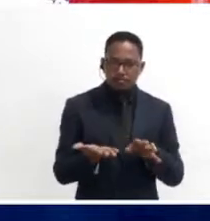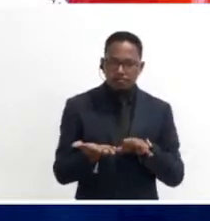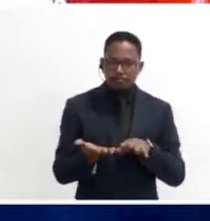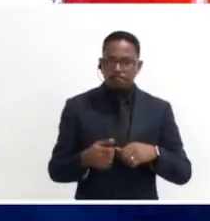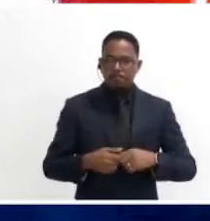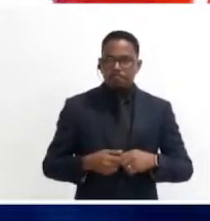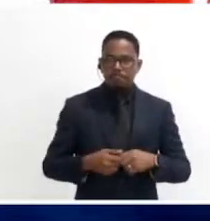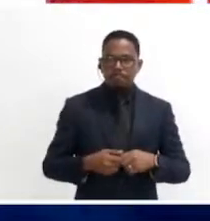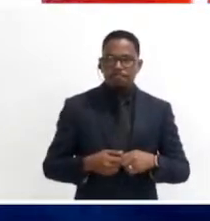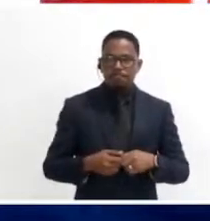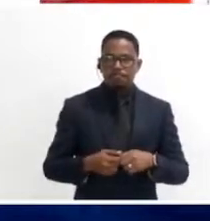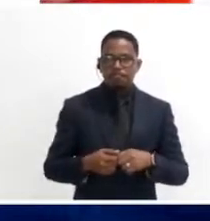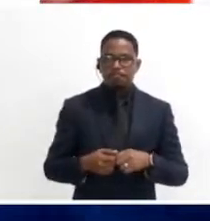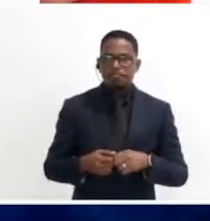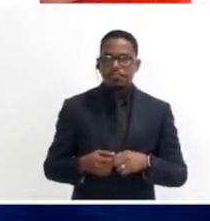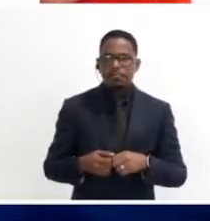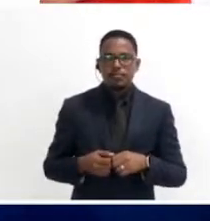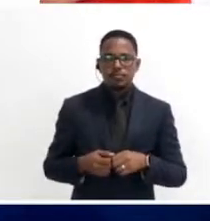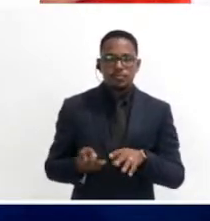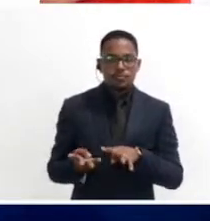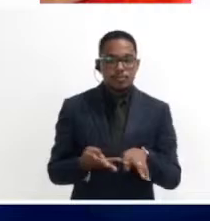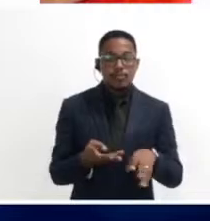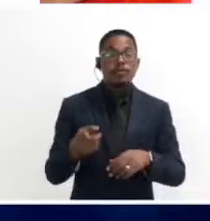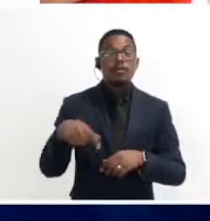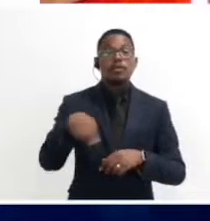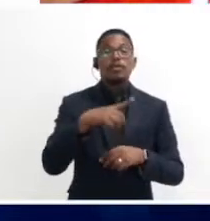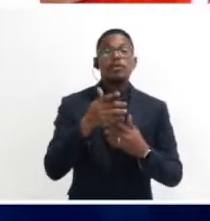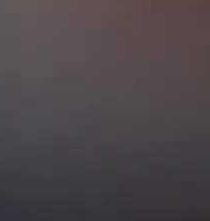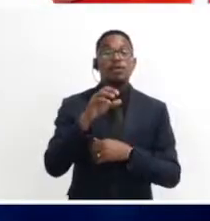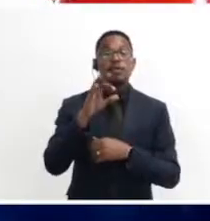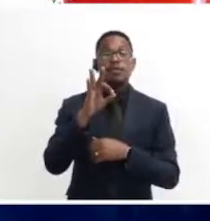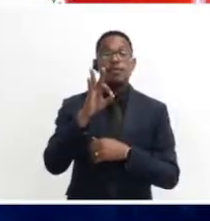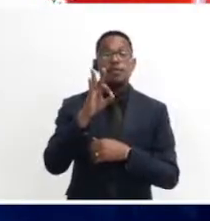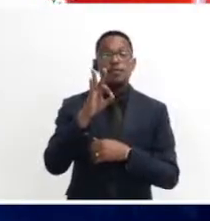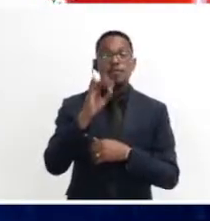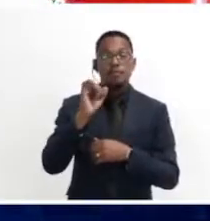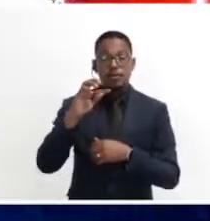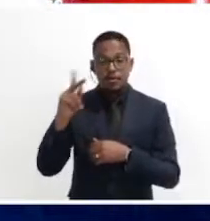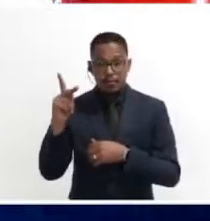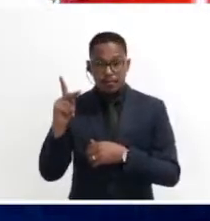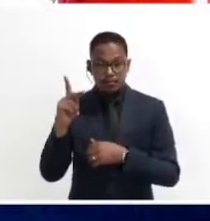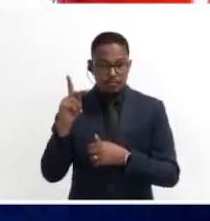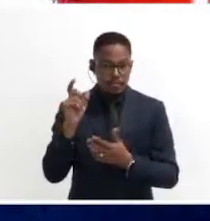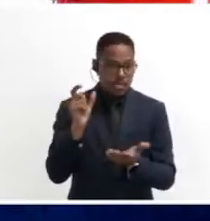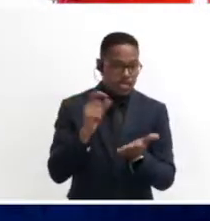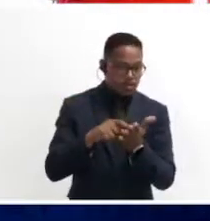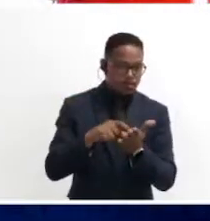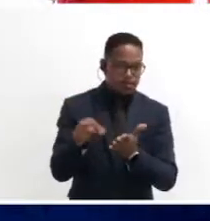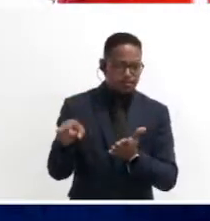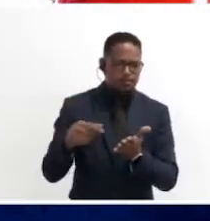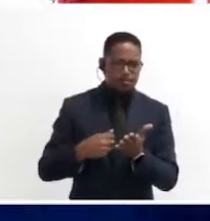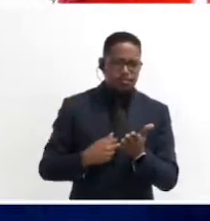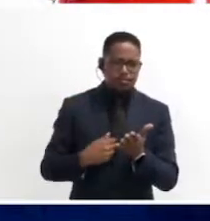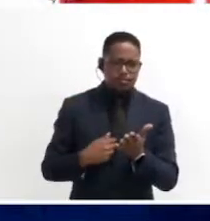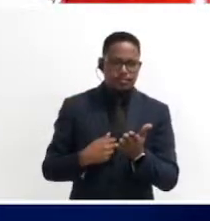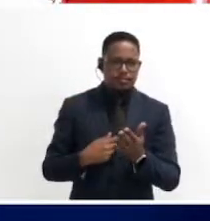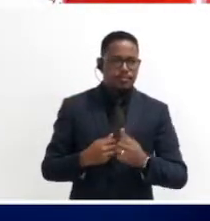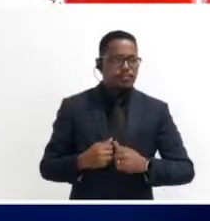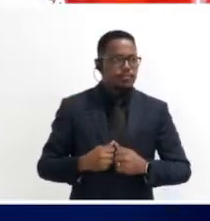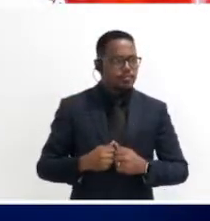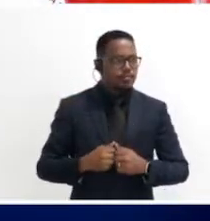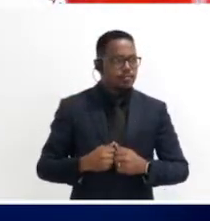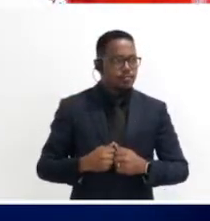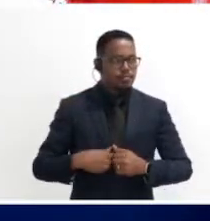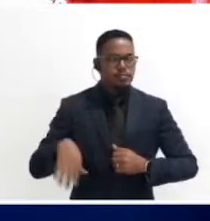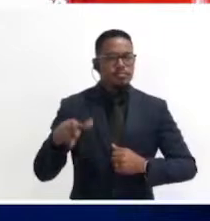So flip chip, we call this flip chip because unlike more traditional and older packages where the